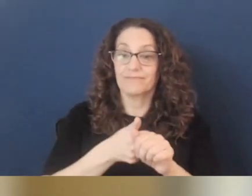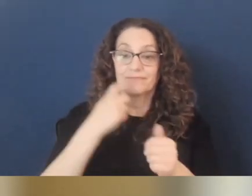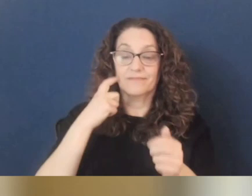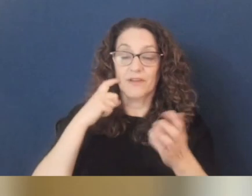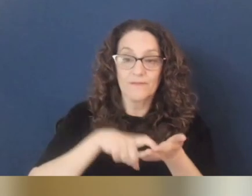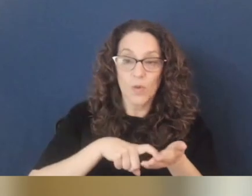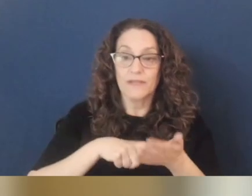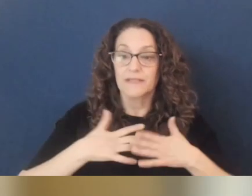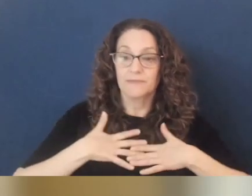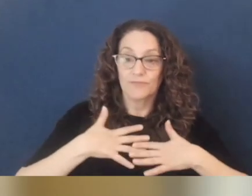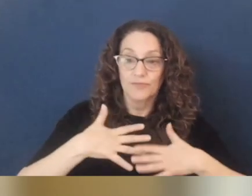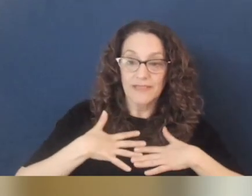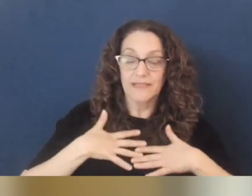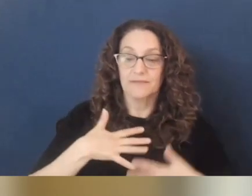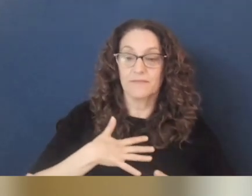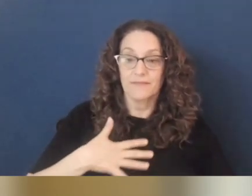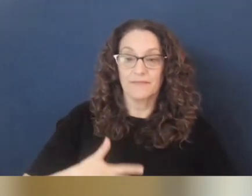Did it drift off